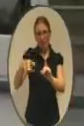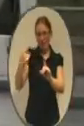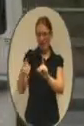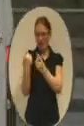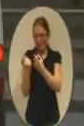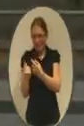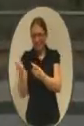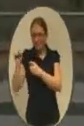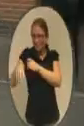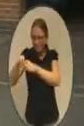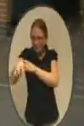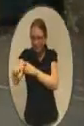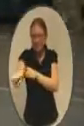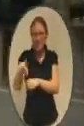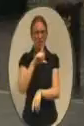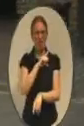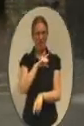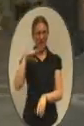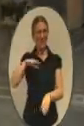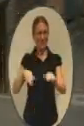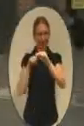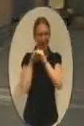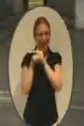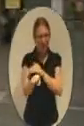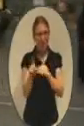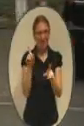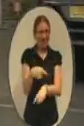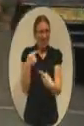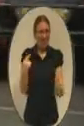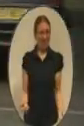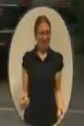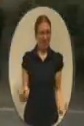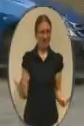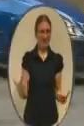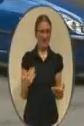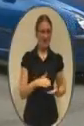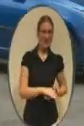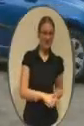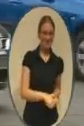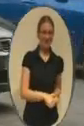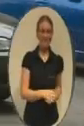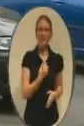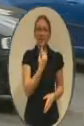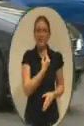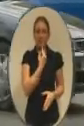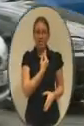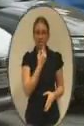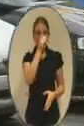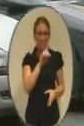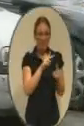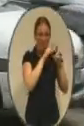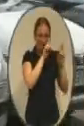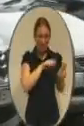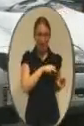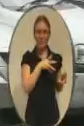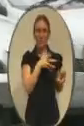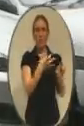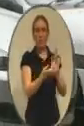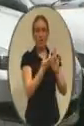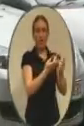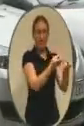evacuation. You, your household or visitors must keep to any parking conditions we issue.